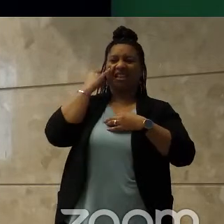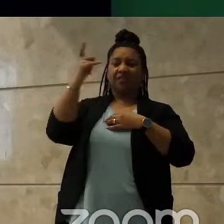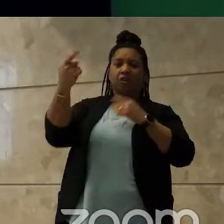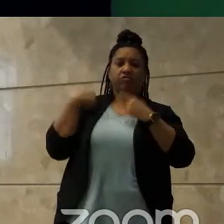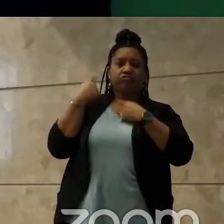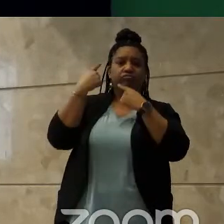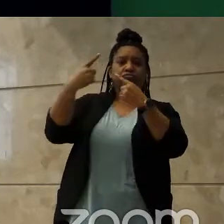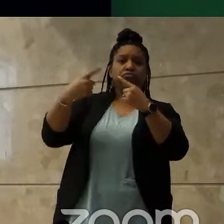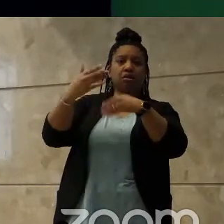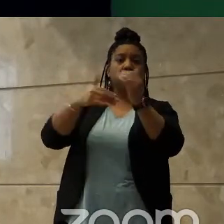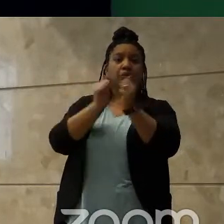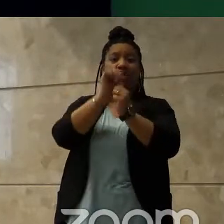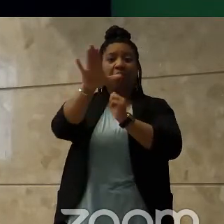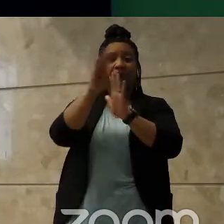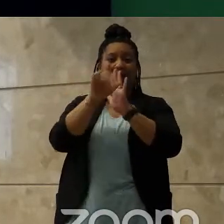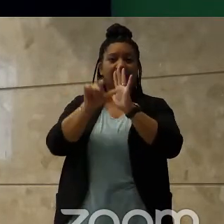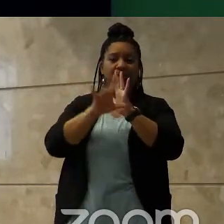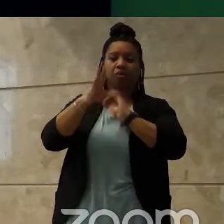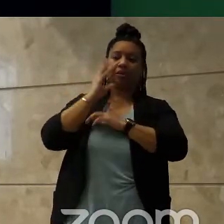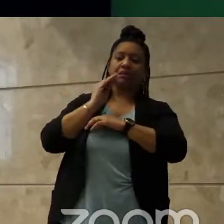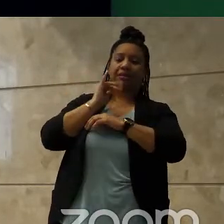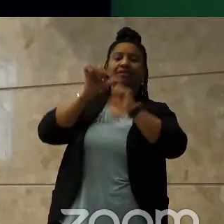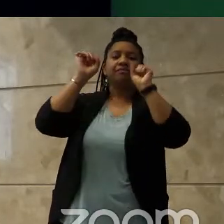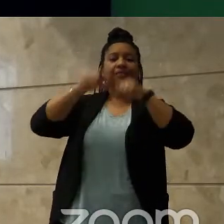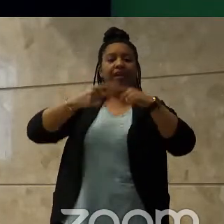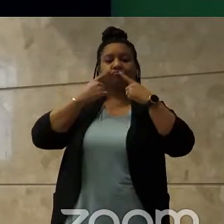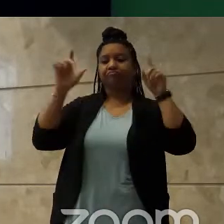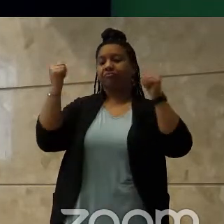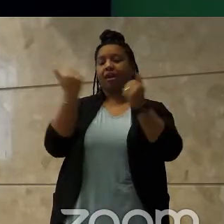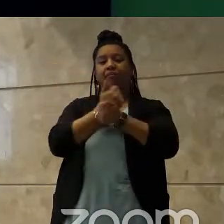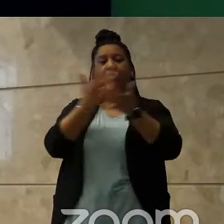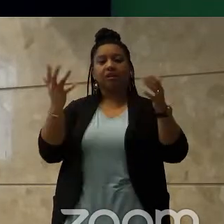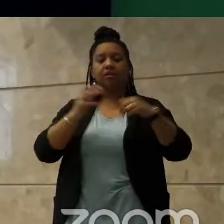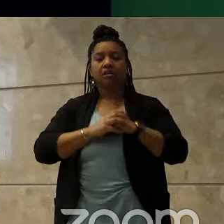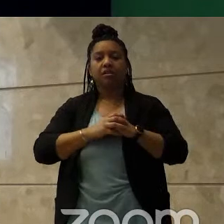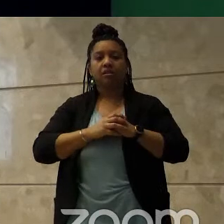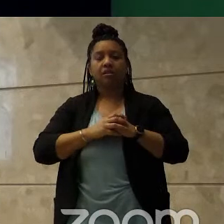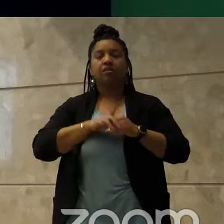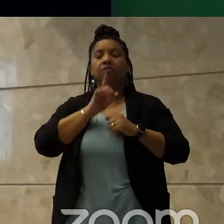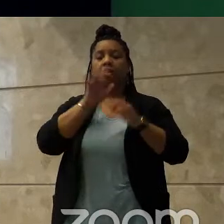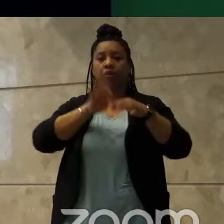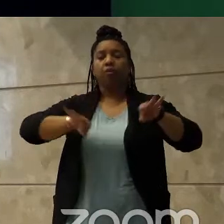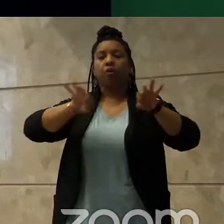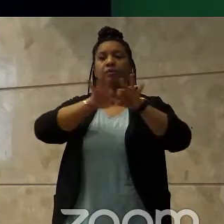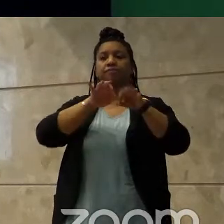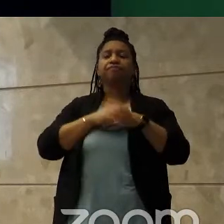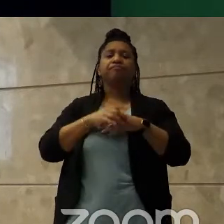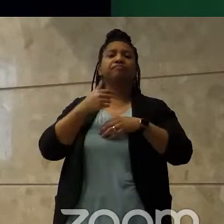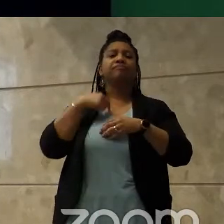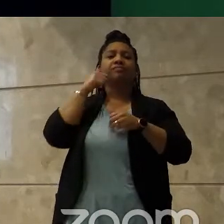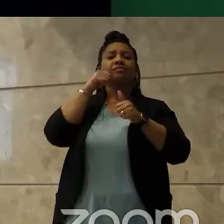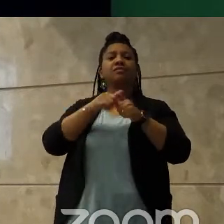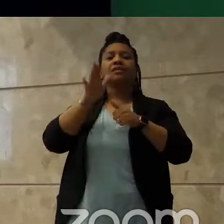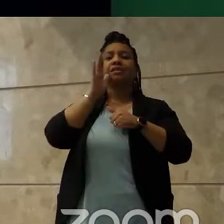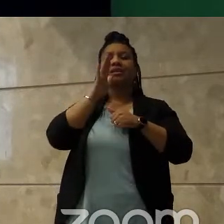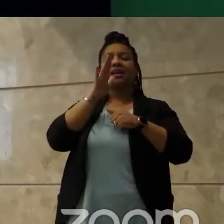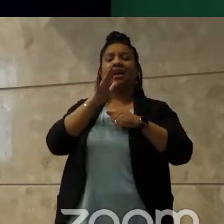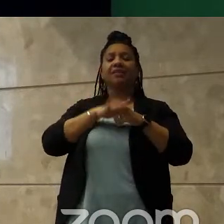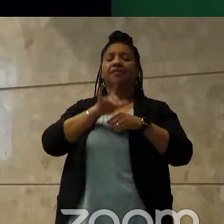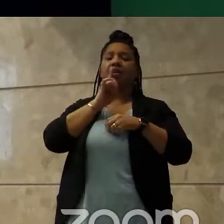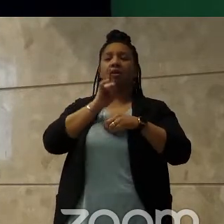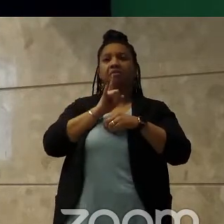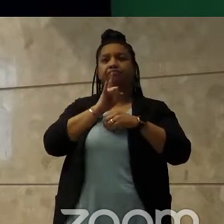background, you can do anything. Very important. I remember speaking at a very prestigious prep school in New England.